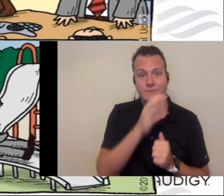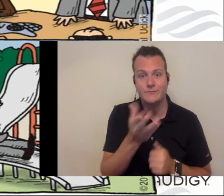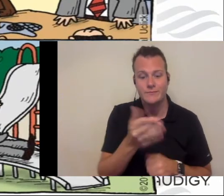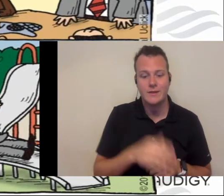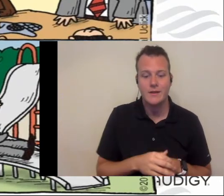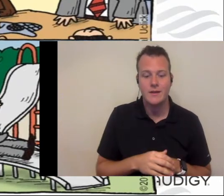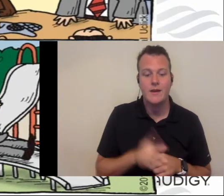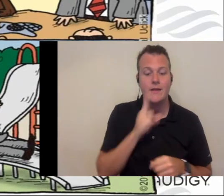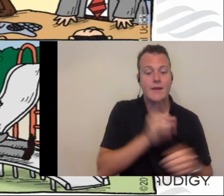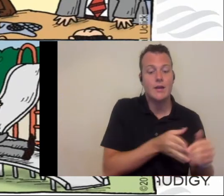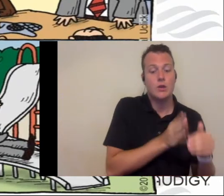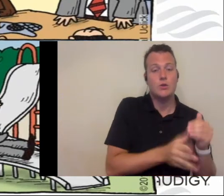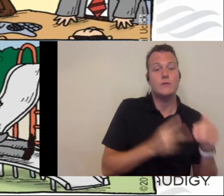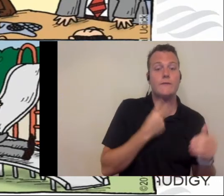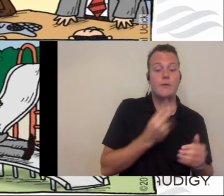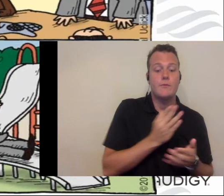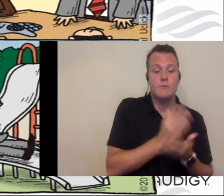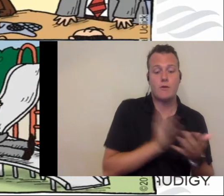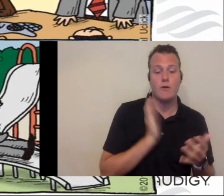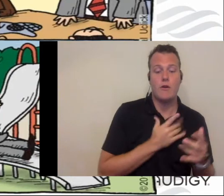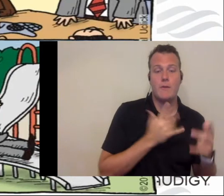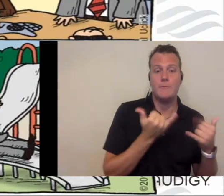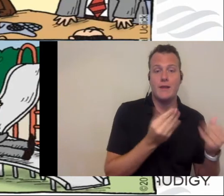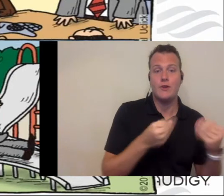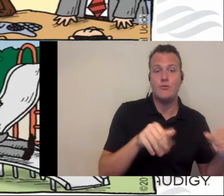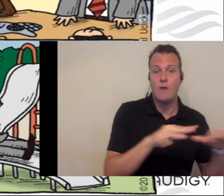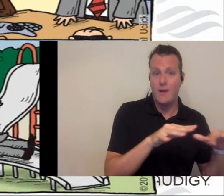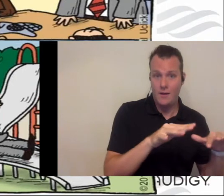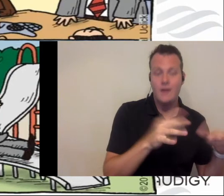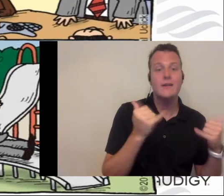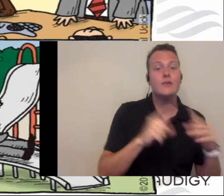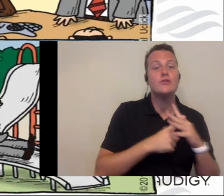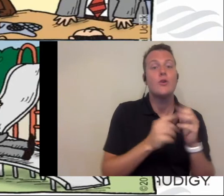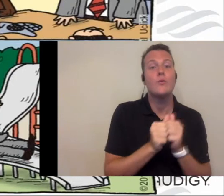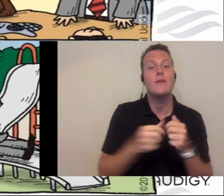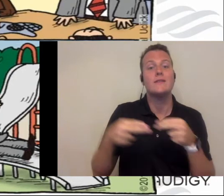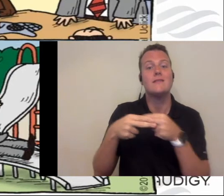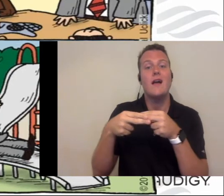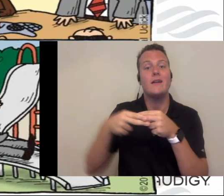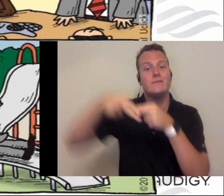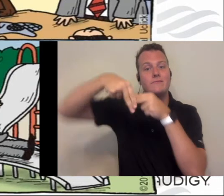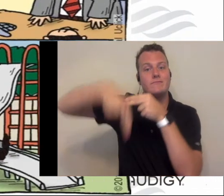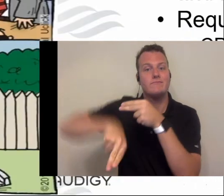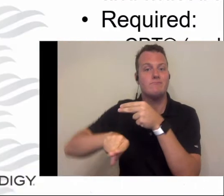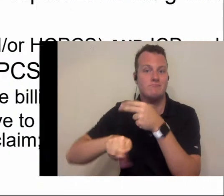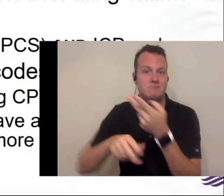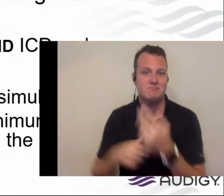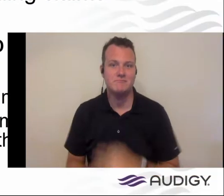that concludes the verbal portion of our playground equipment presentation. Now let's begin the slideshow.